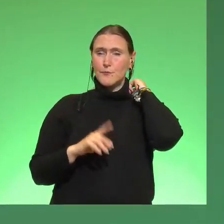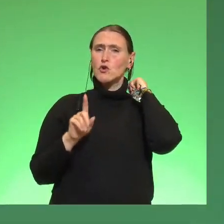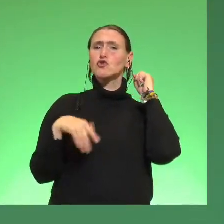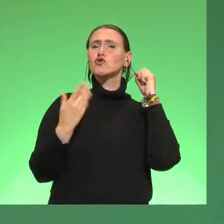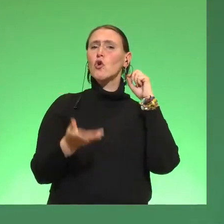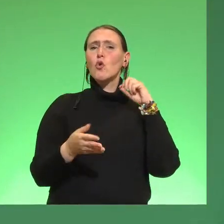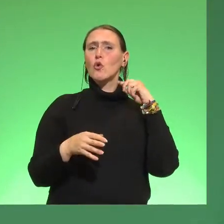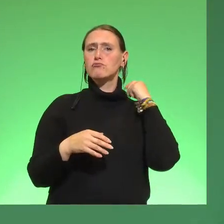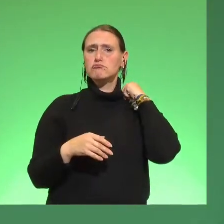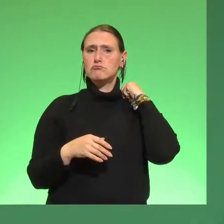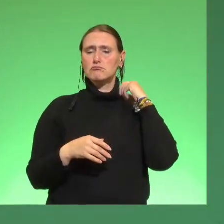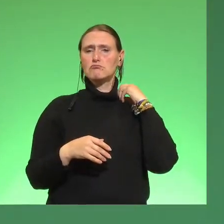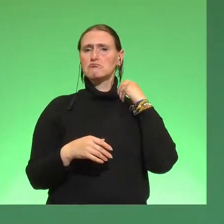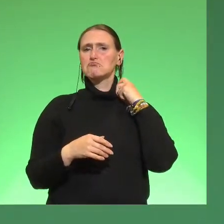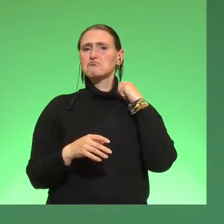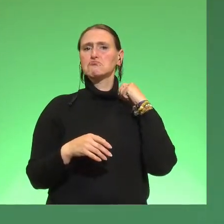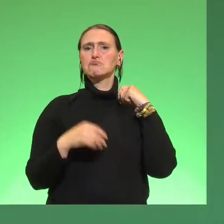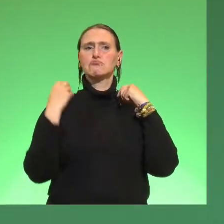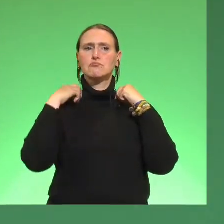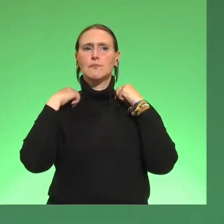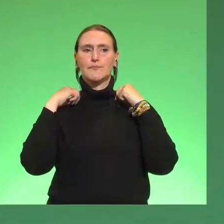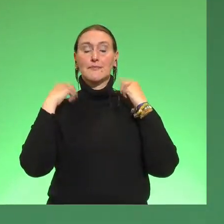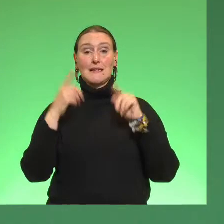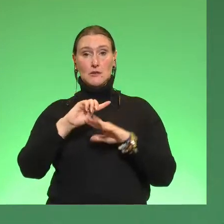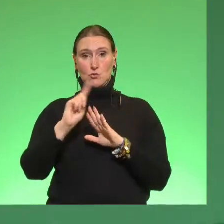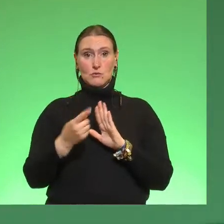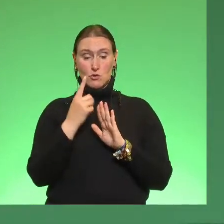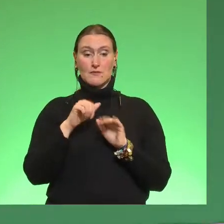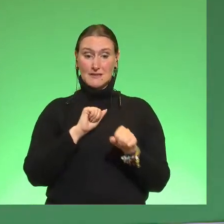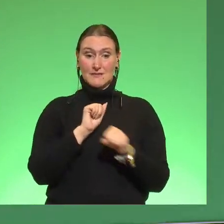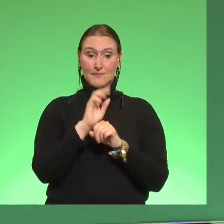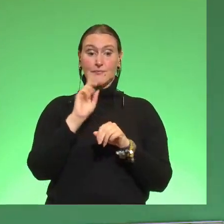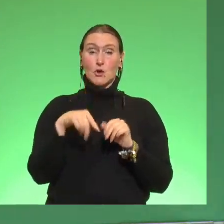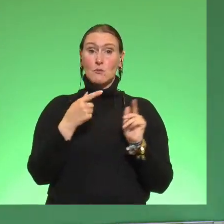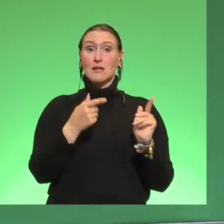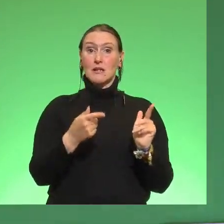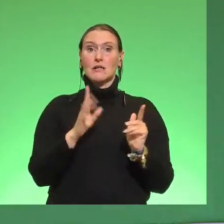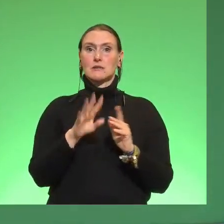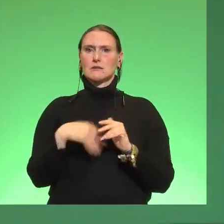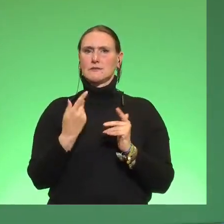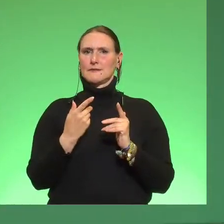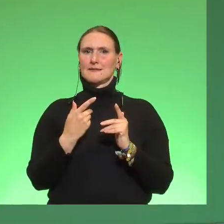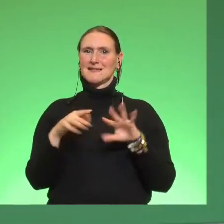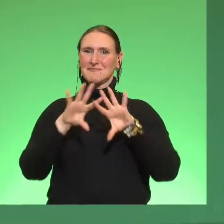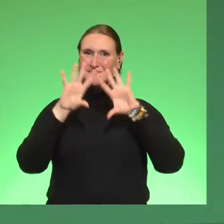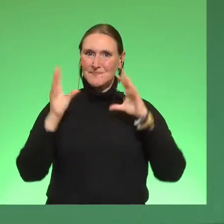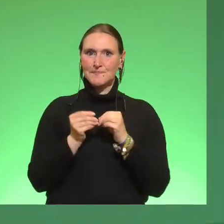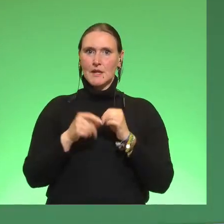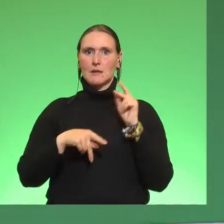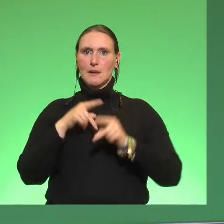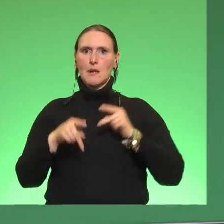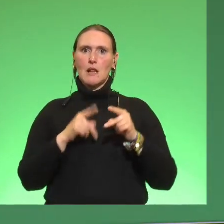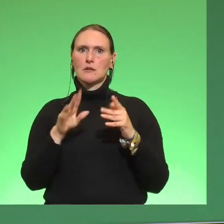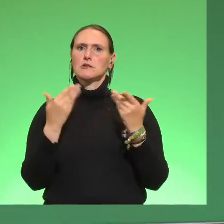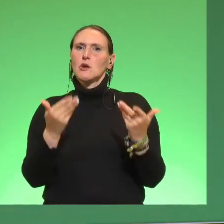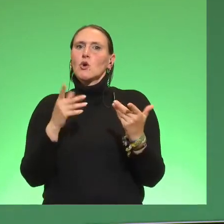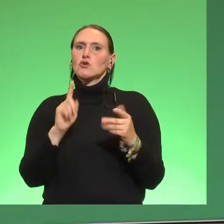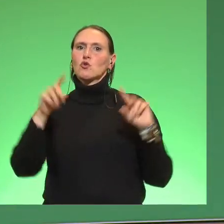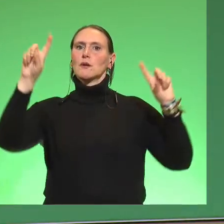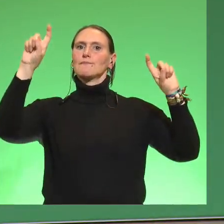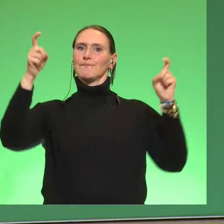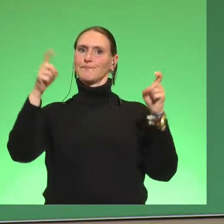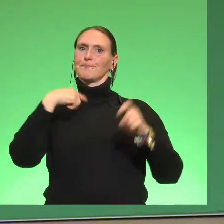understated, I repeat, the revolutionary inserts himself amongst the people. It's kind of like an understatement.